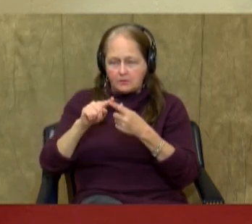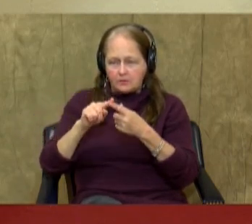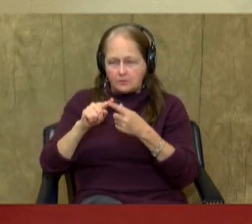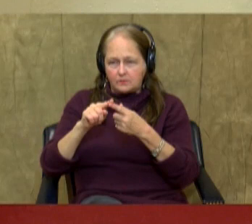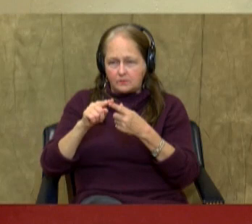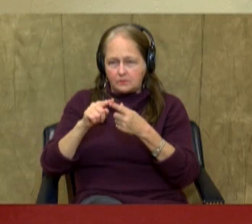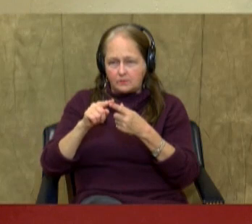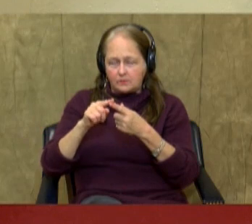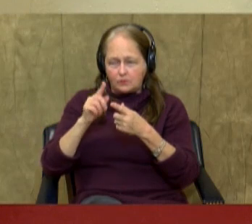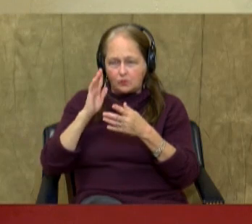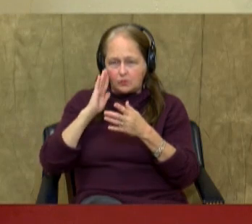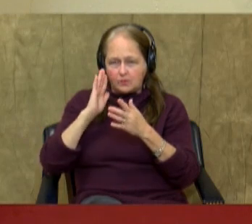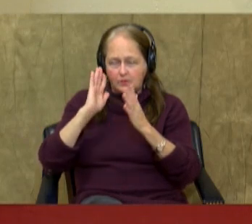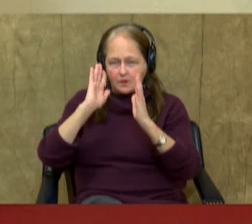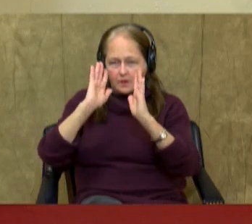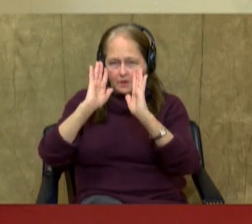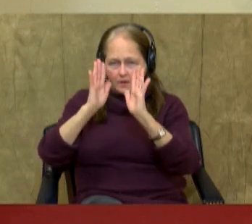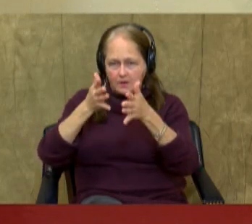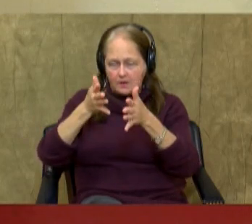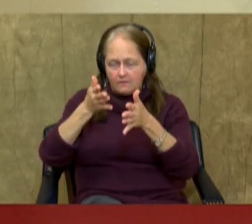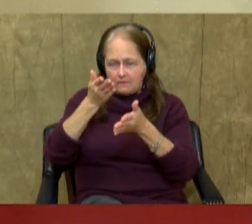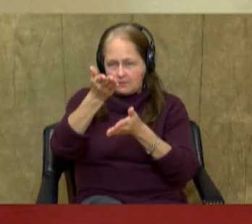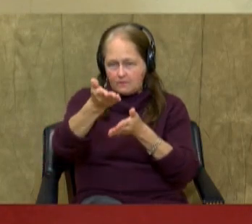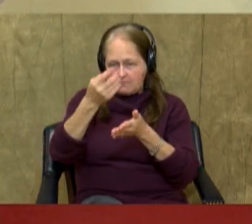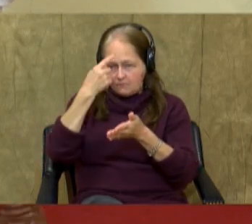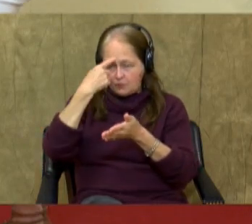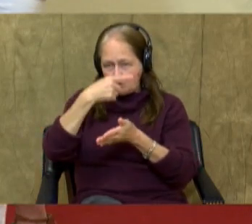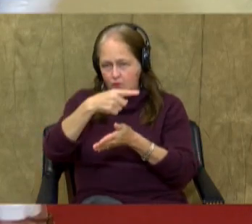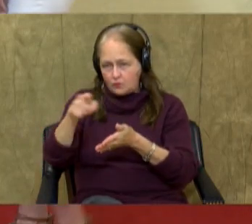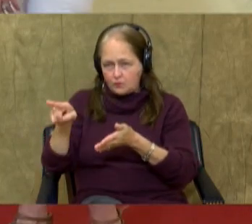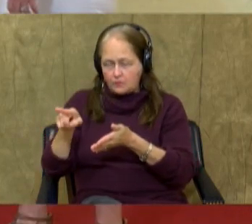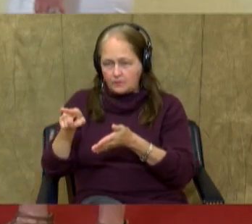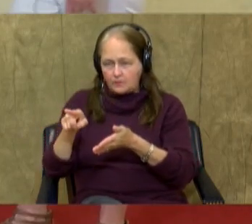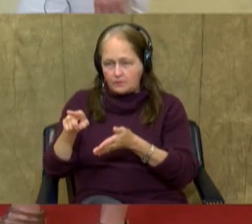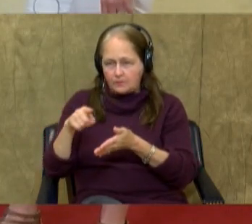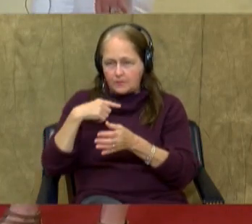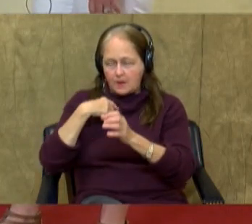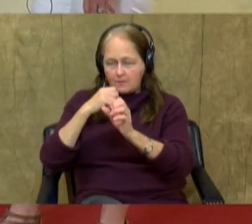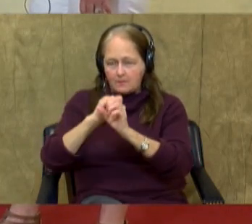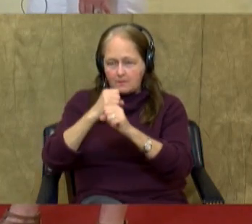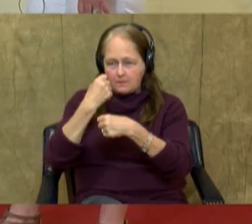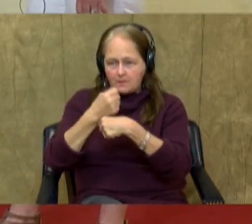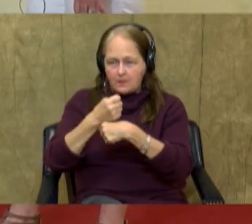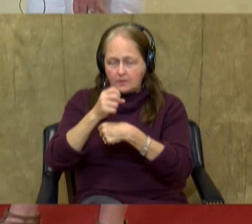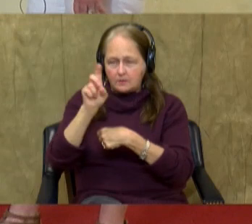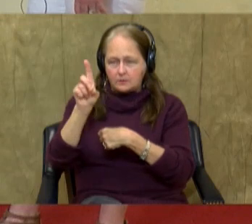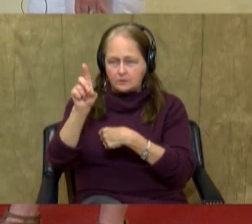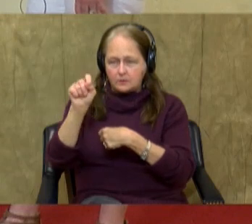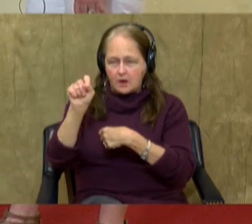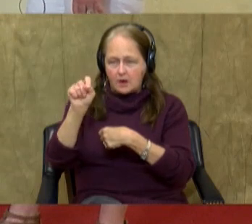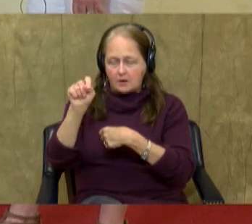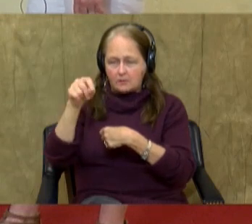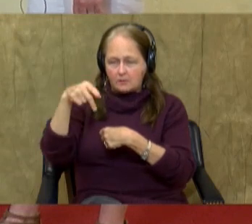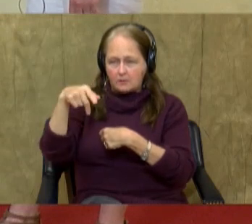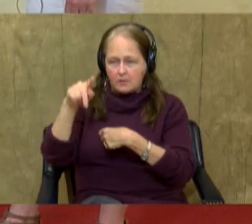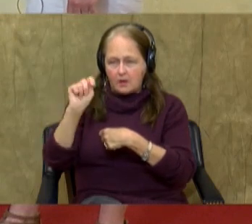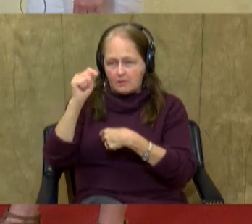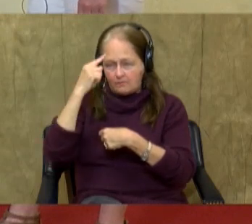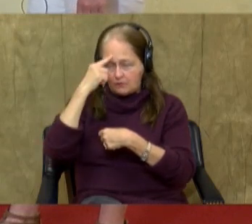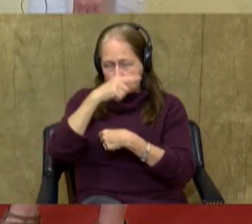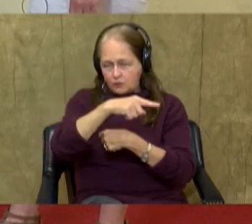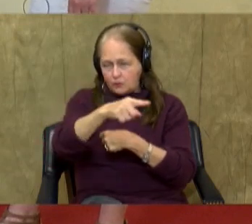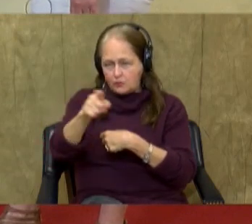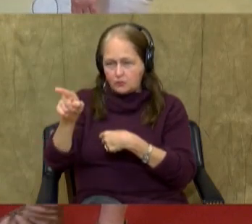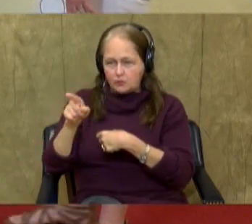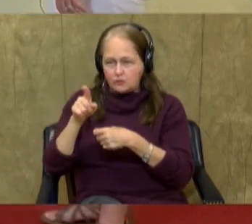dot plot. Okay, I'm going to leave the frequency table up here, and I have made a dot plot right here for